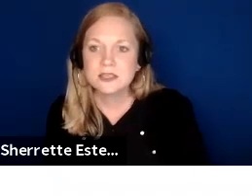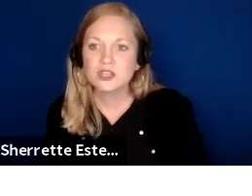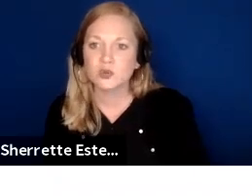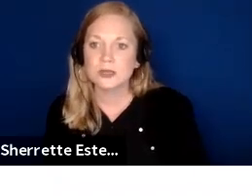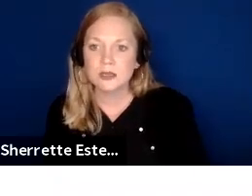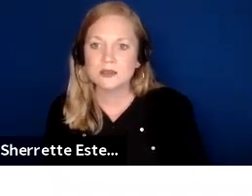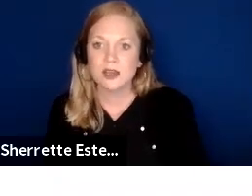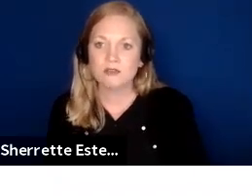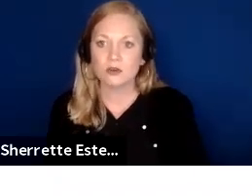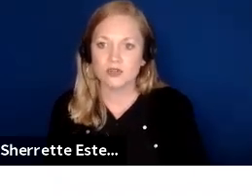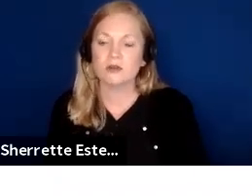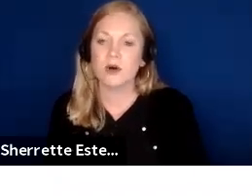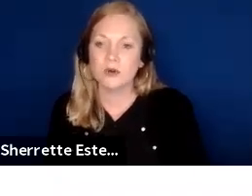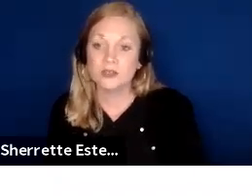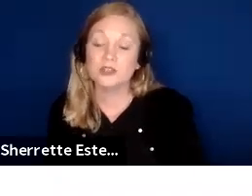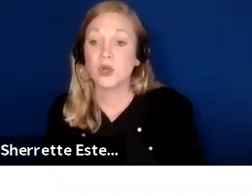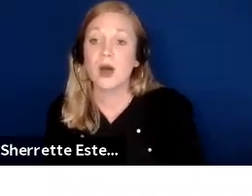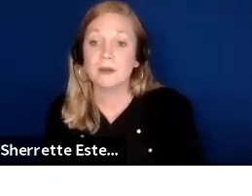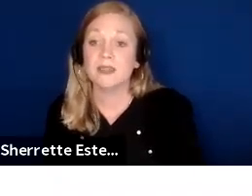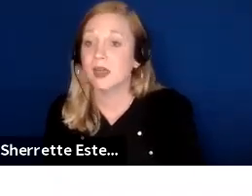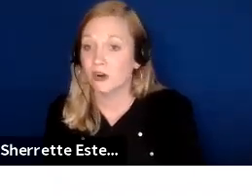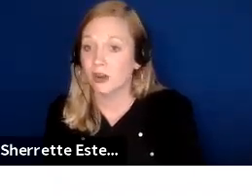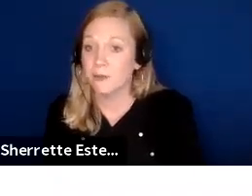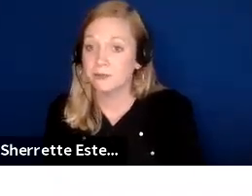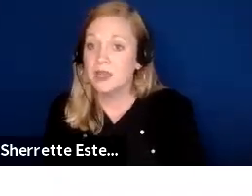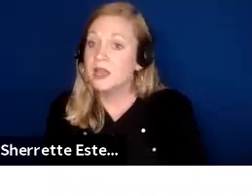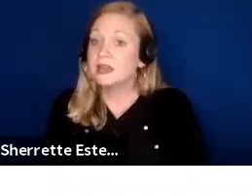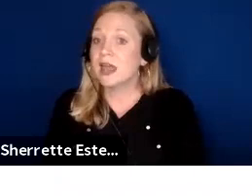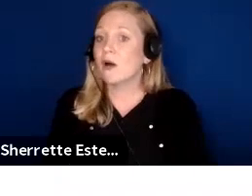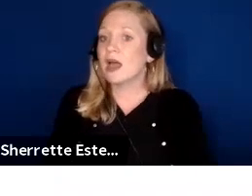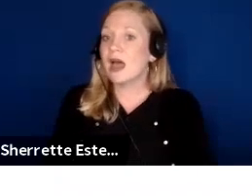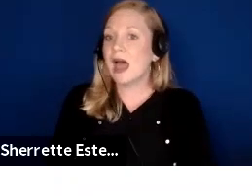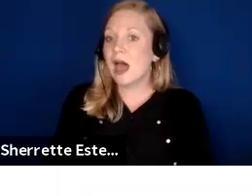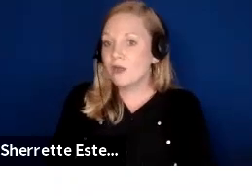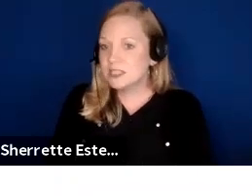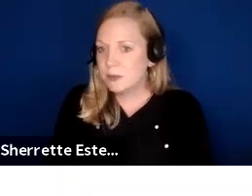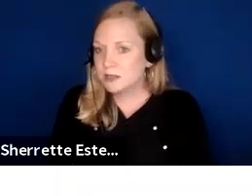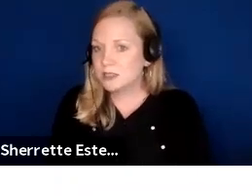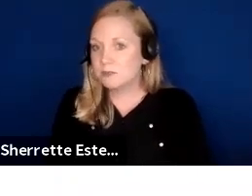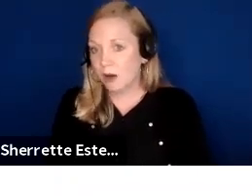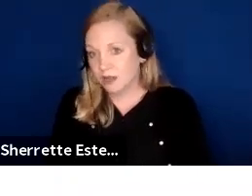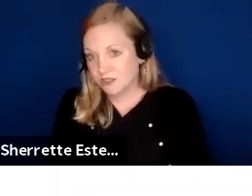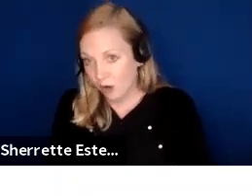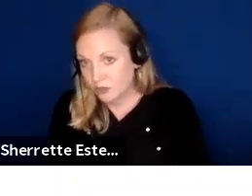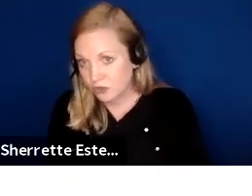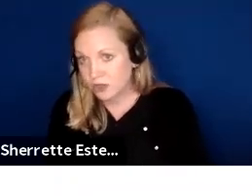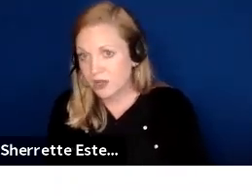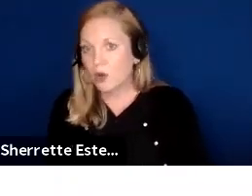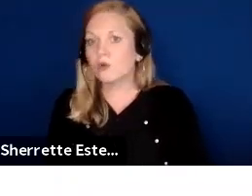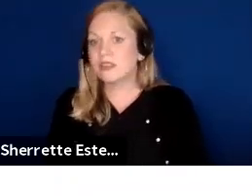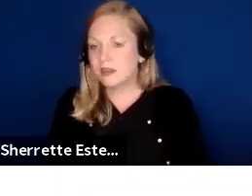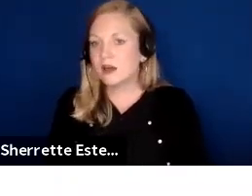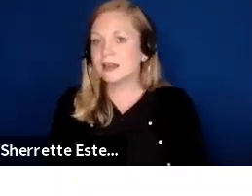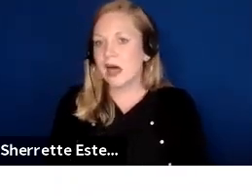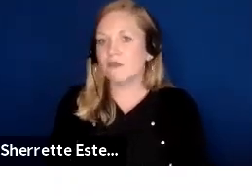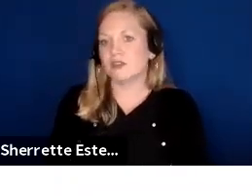to see unique deaf culture components show up in that area. Now, how that space is fostered